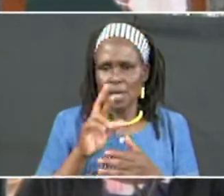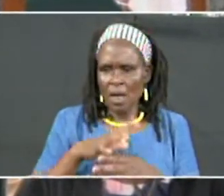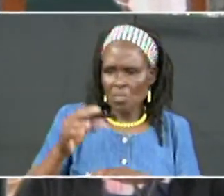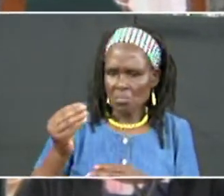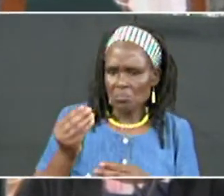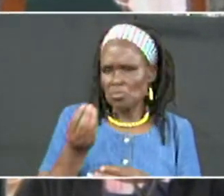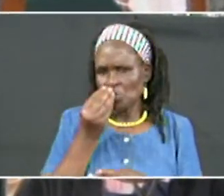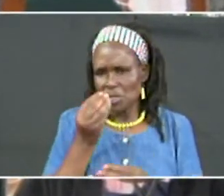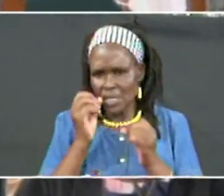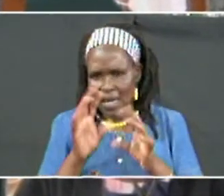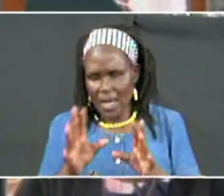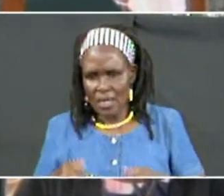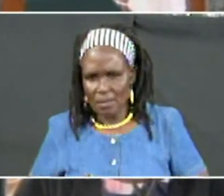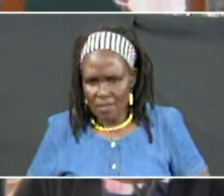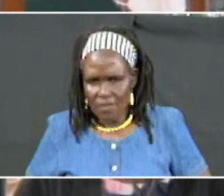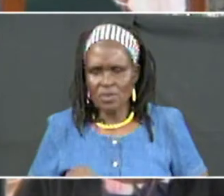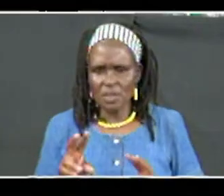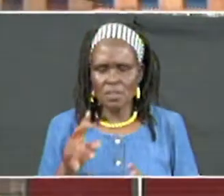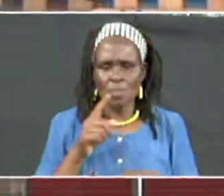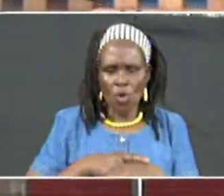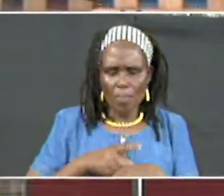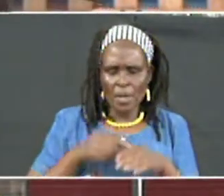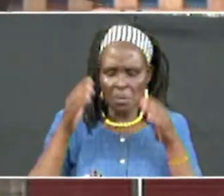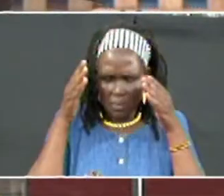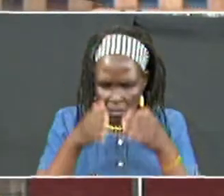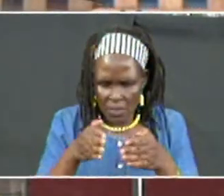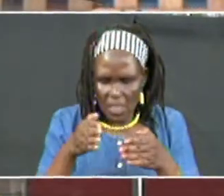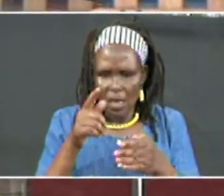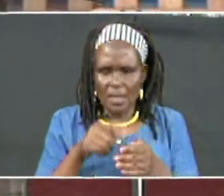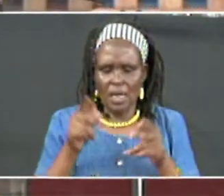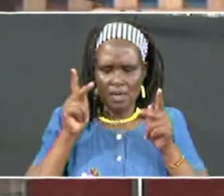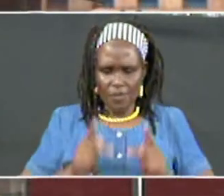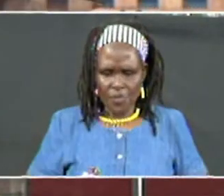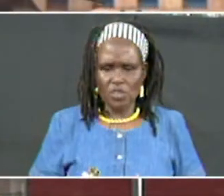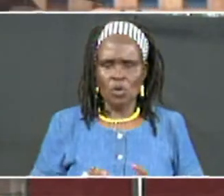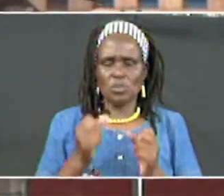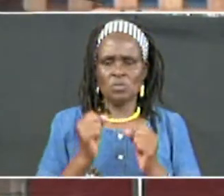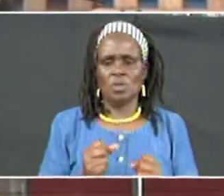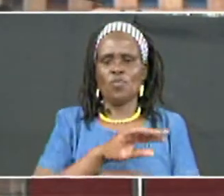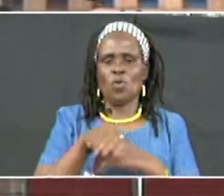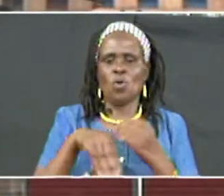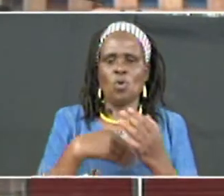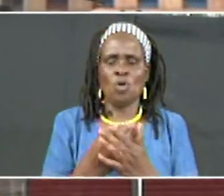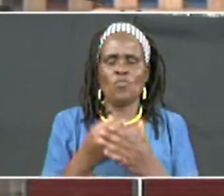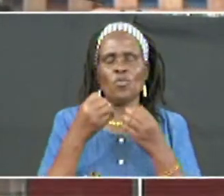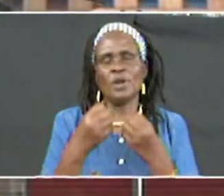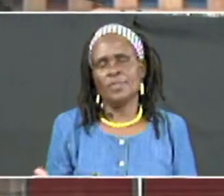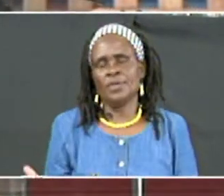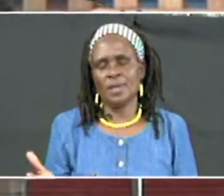dedicated moments of prayers, the physical strain was all for nothing. That it did not